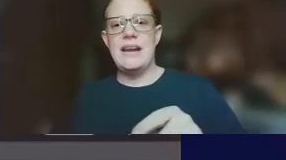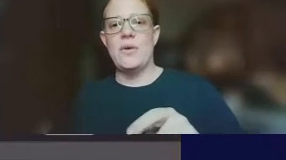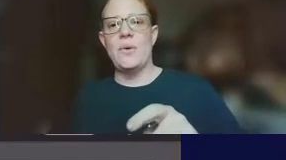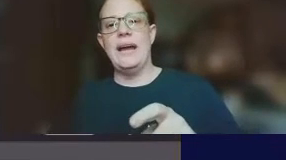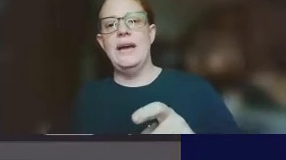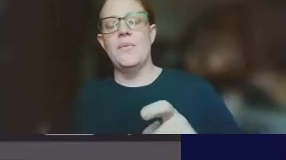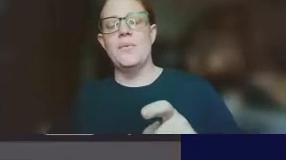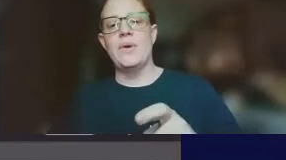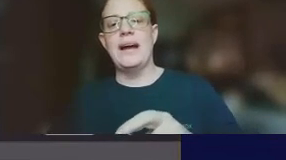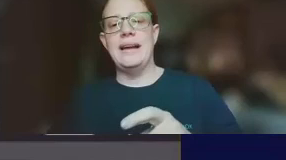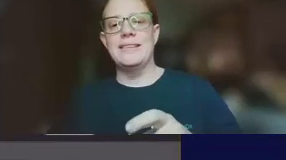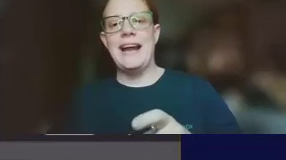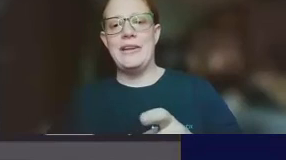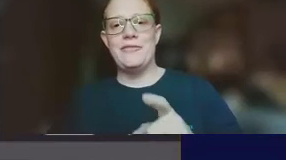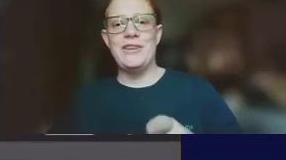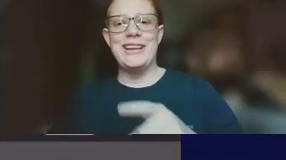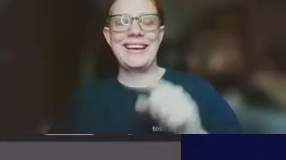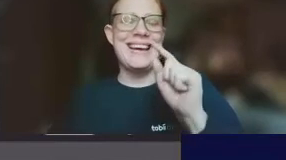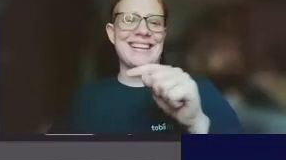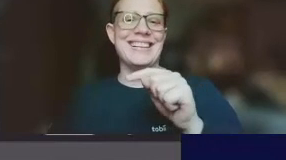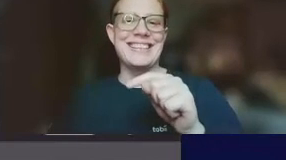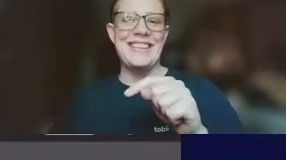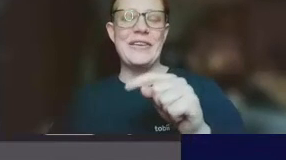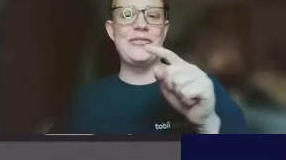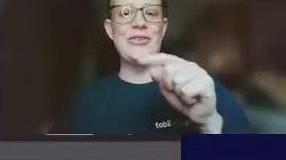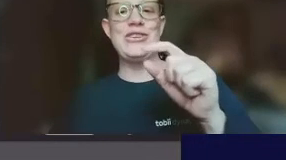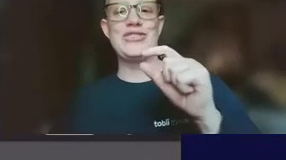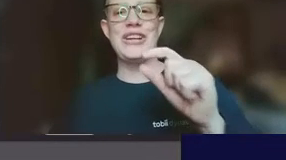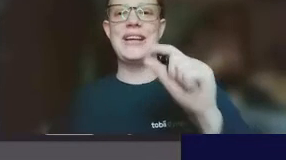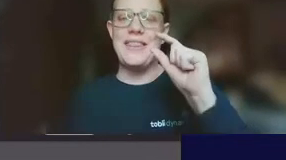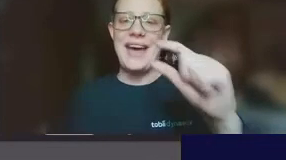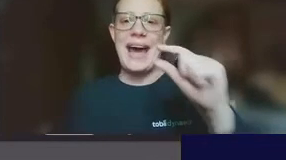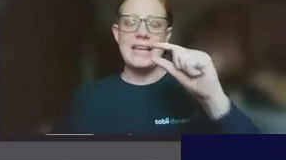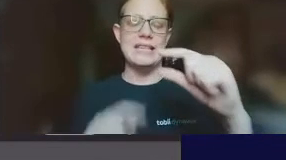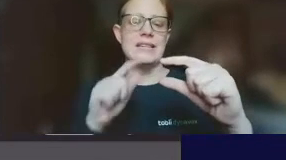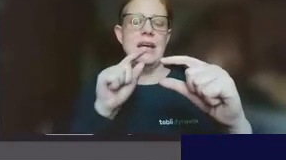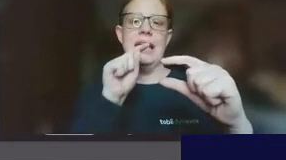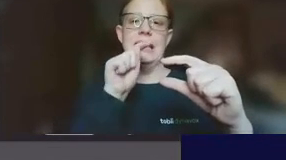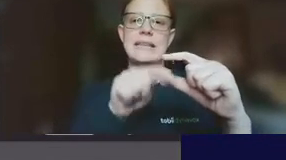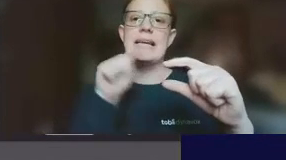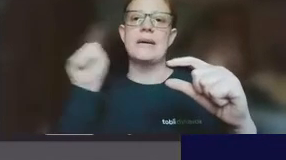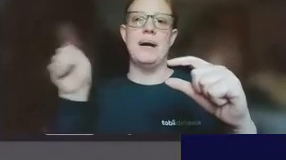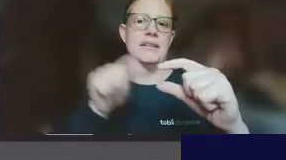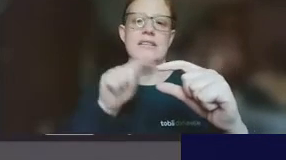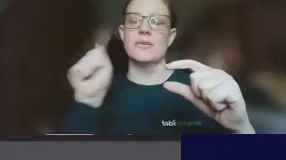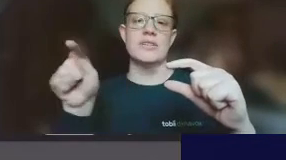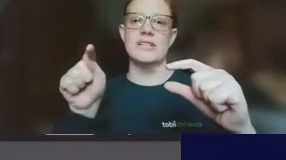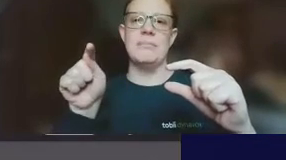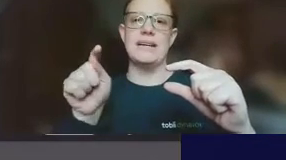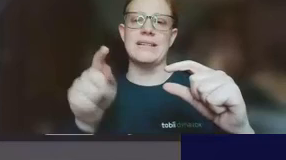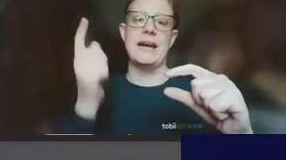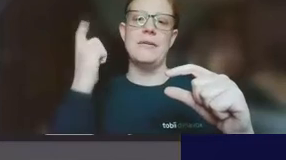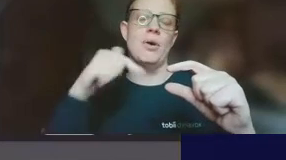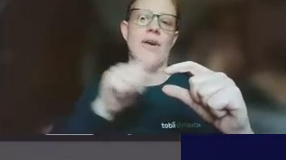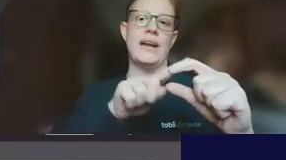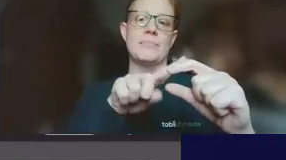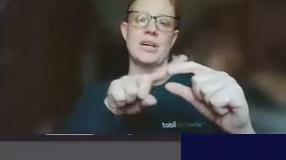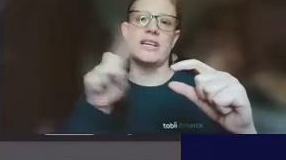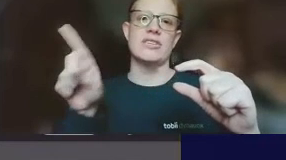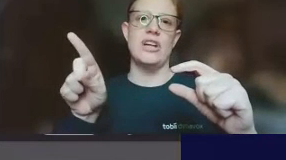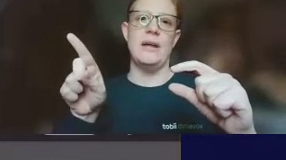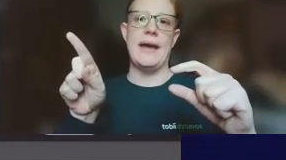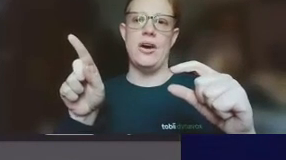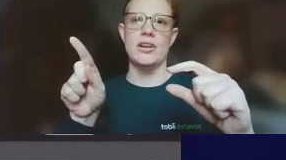see there, when I got it fully and clicked on the food and drink, that is a link button. So, it doesn't make a sound. But